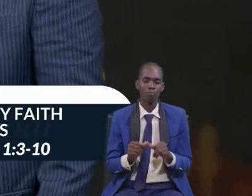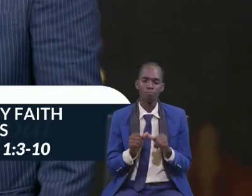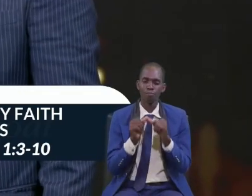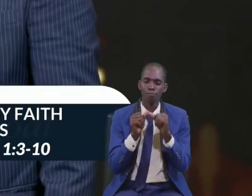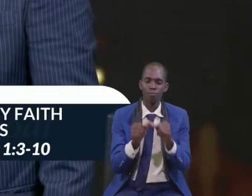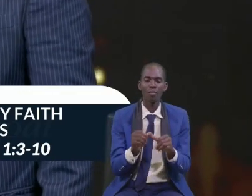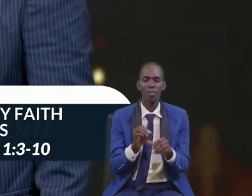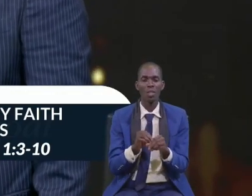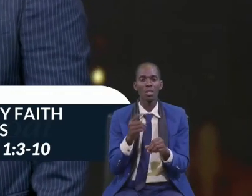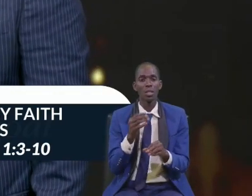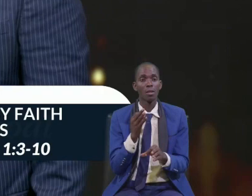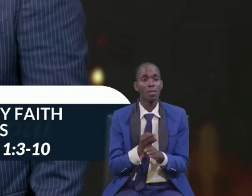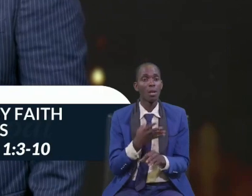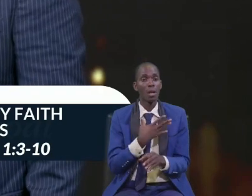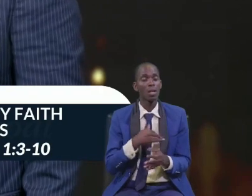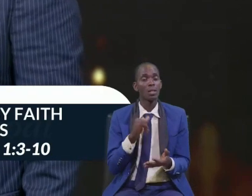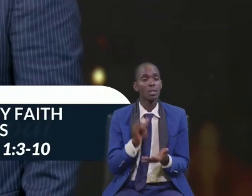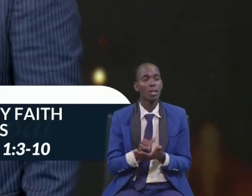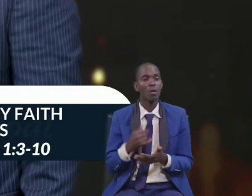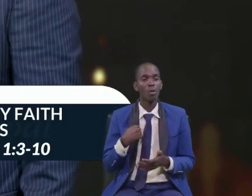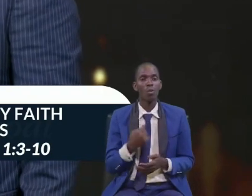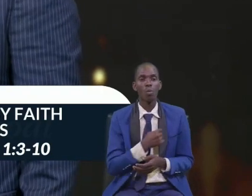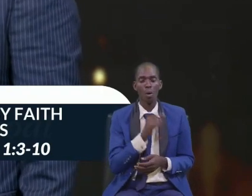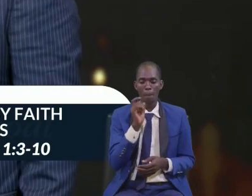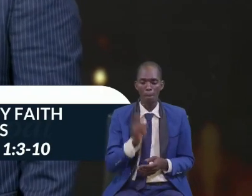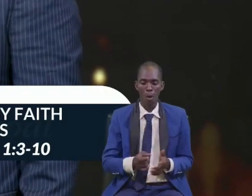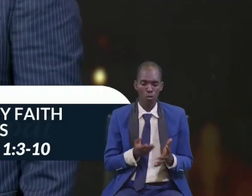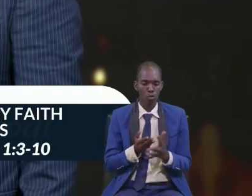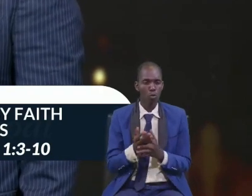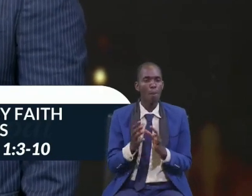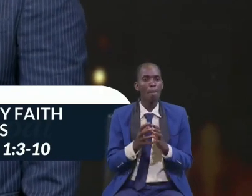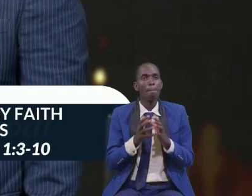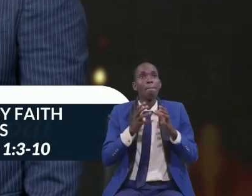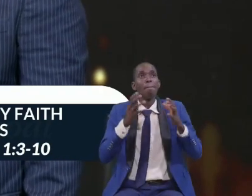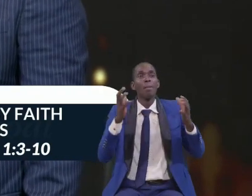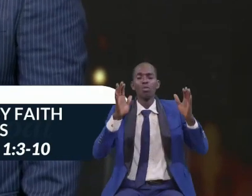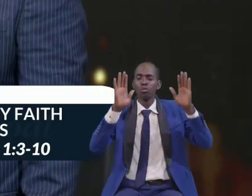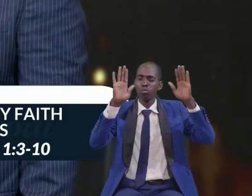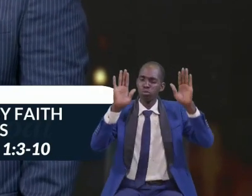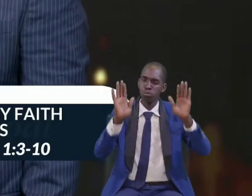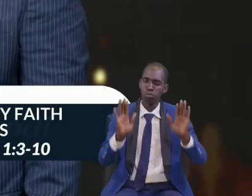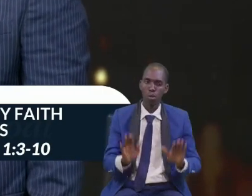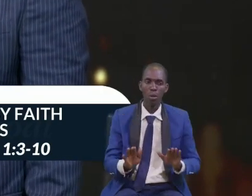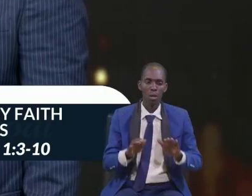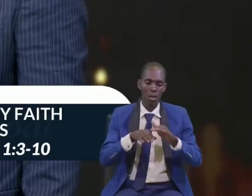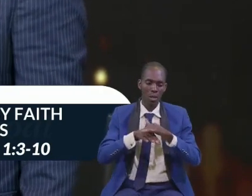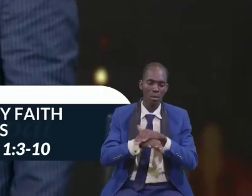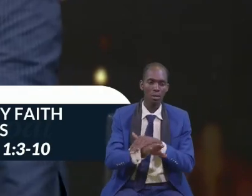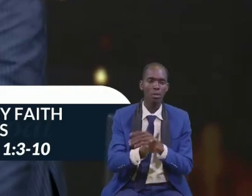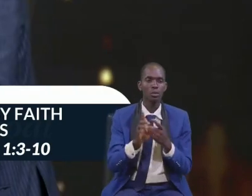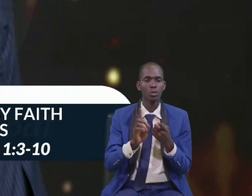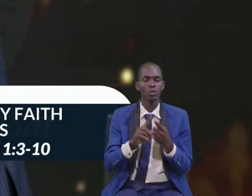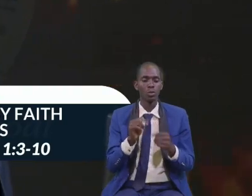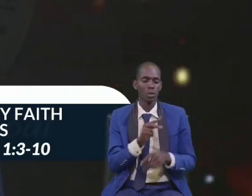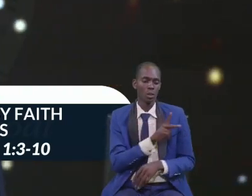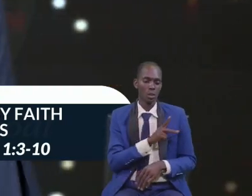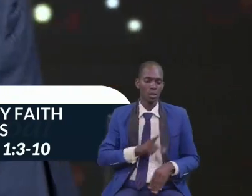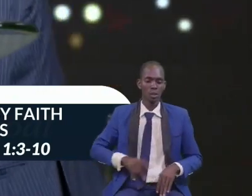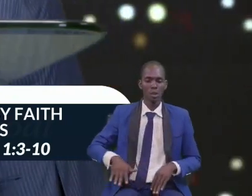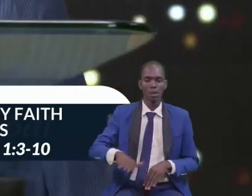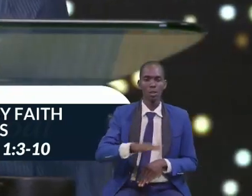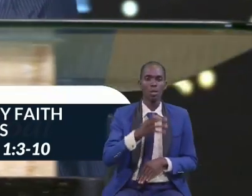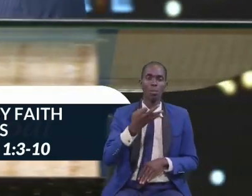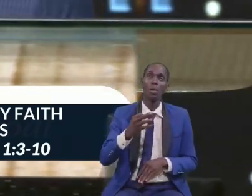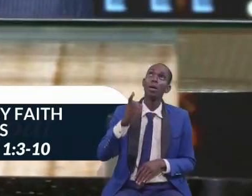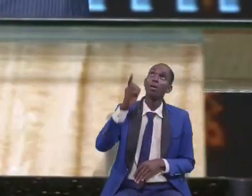and that we must, through much tribulation, enter into the kingdom